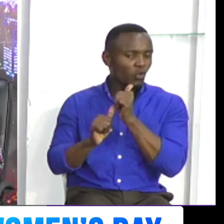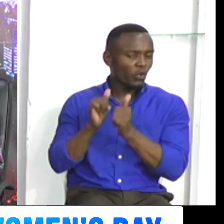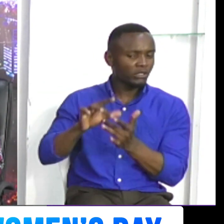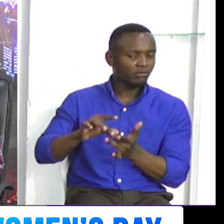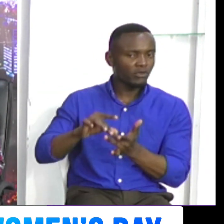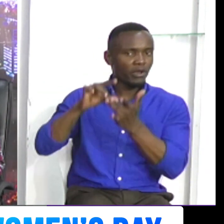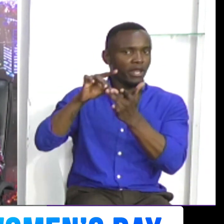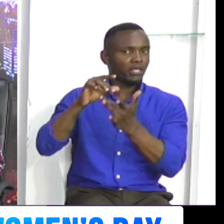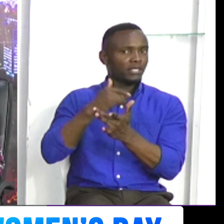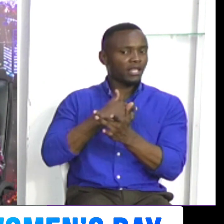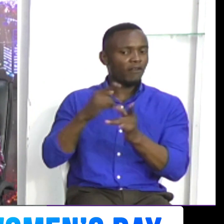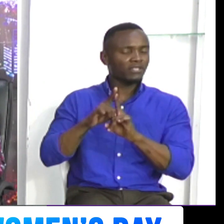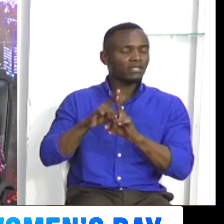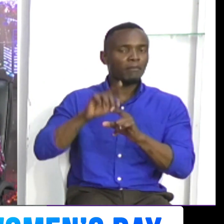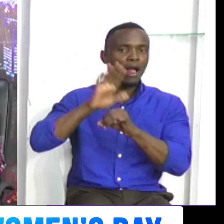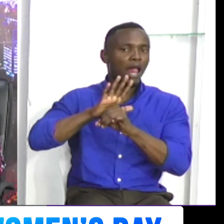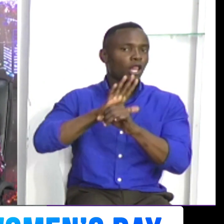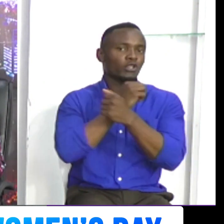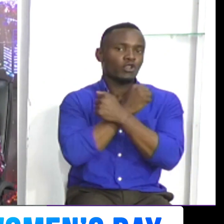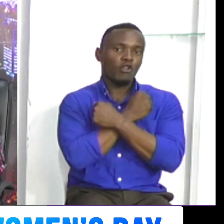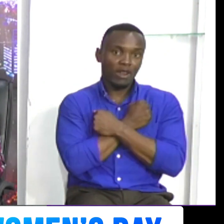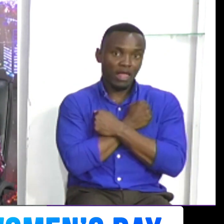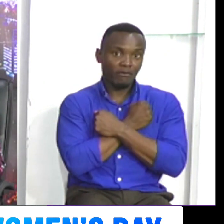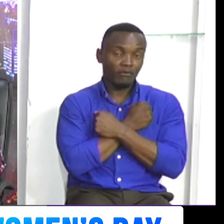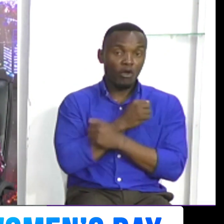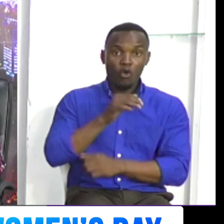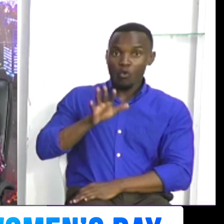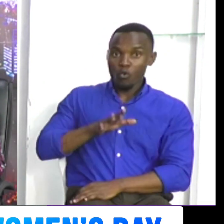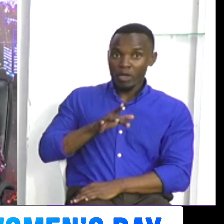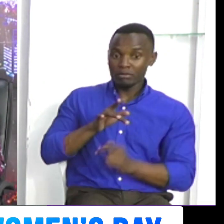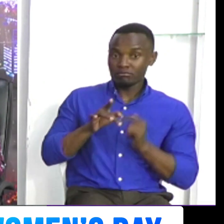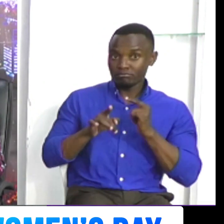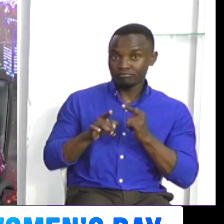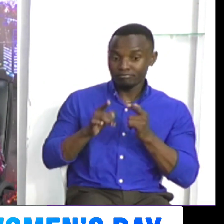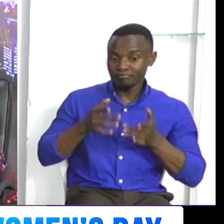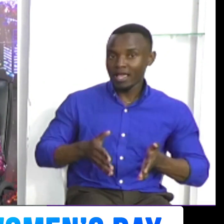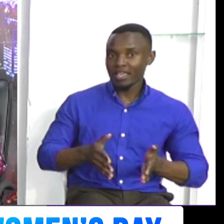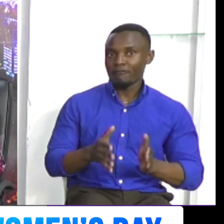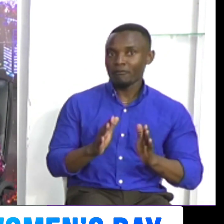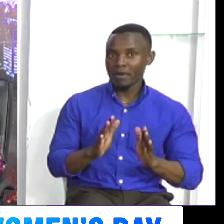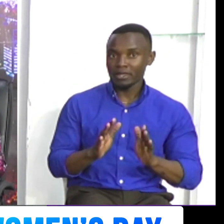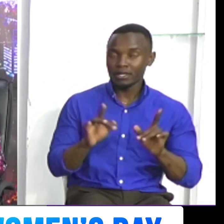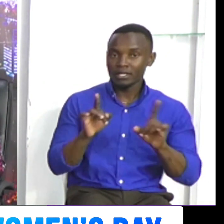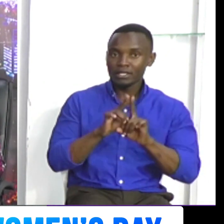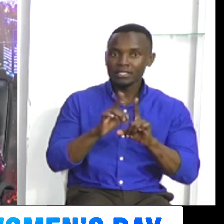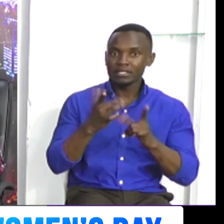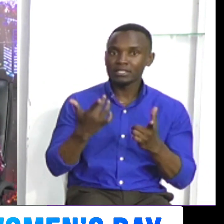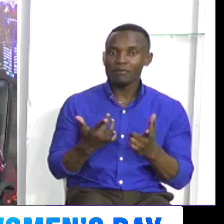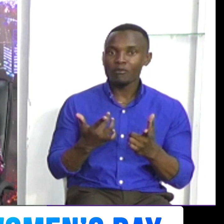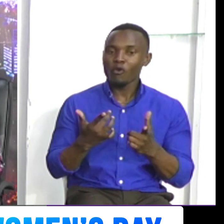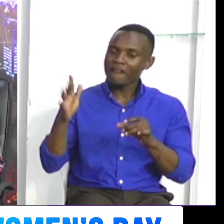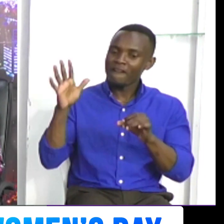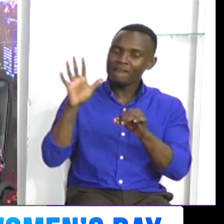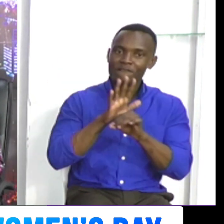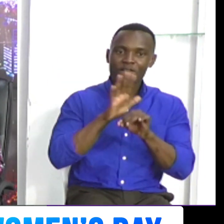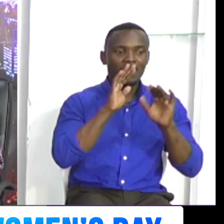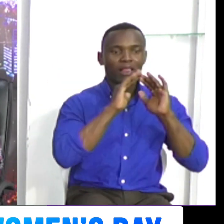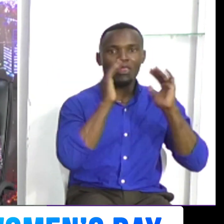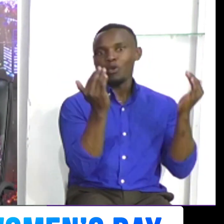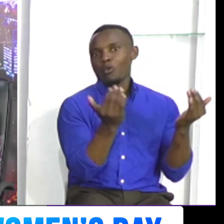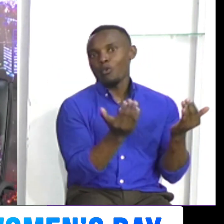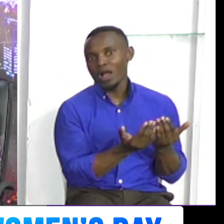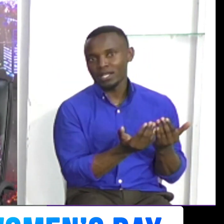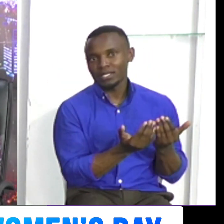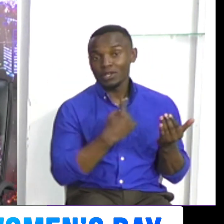lot of love. It is women who give birth. It is women who feel and procreate this world. Yeah.